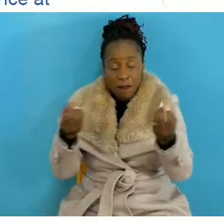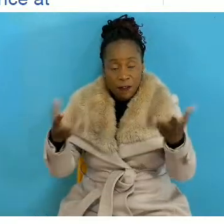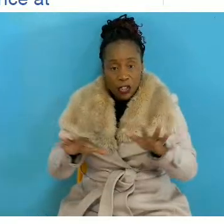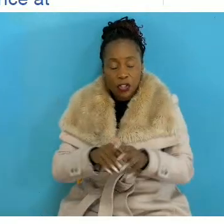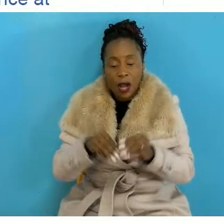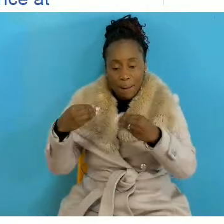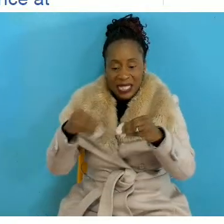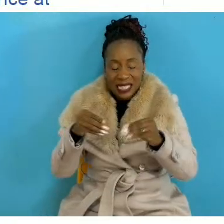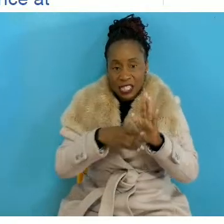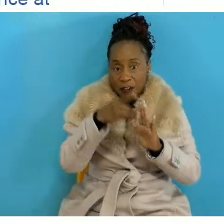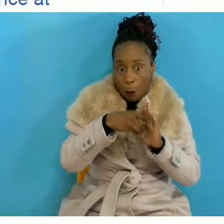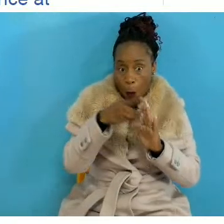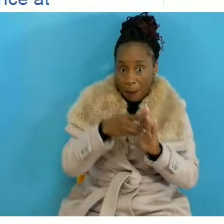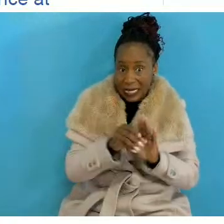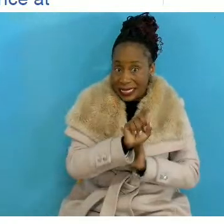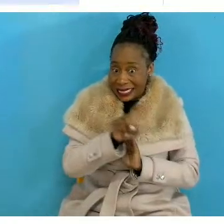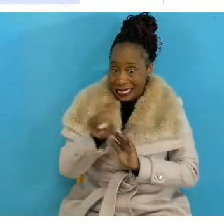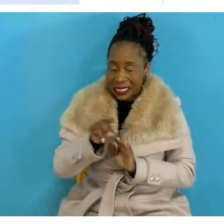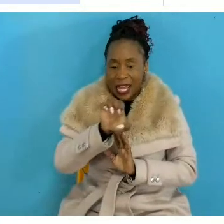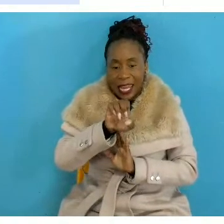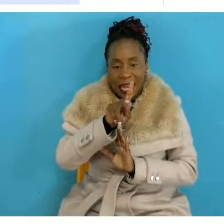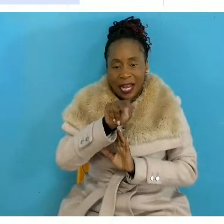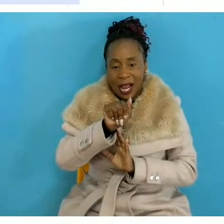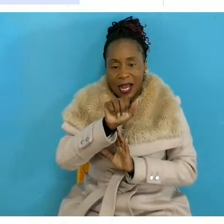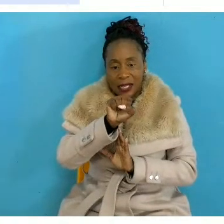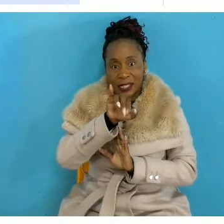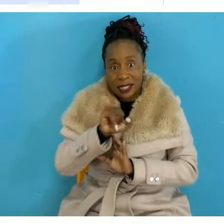at these ECASI labs,